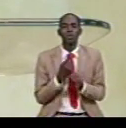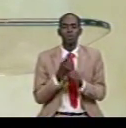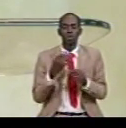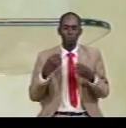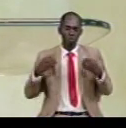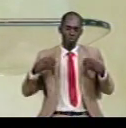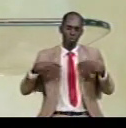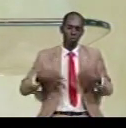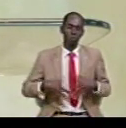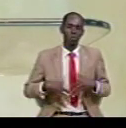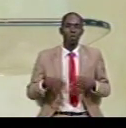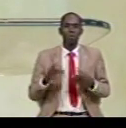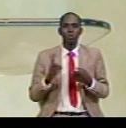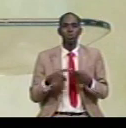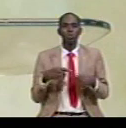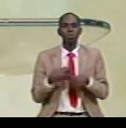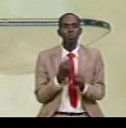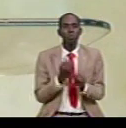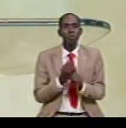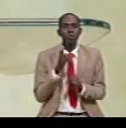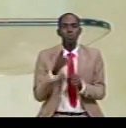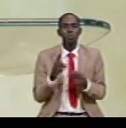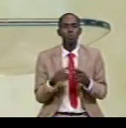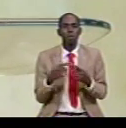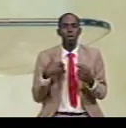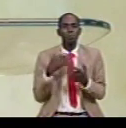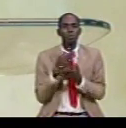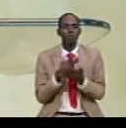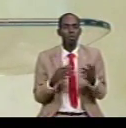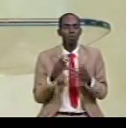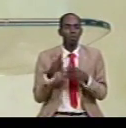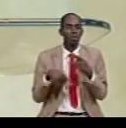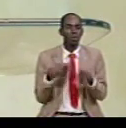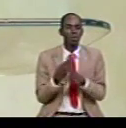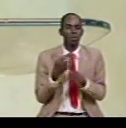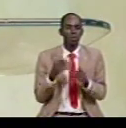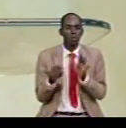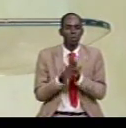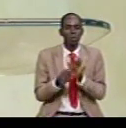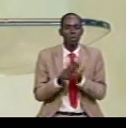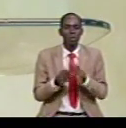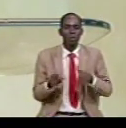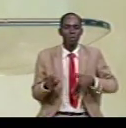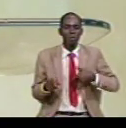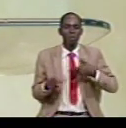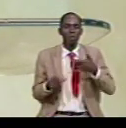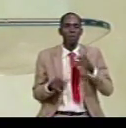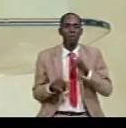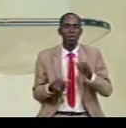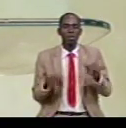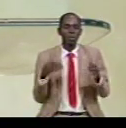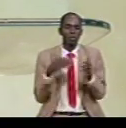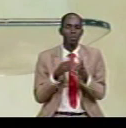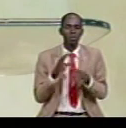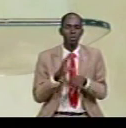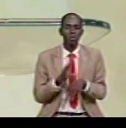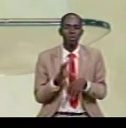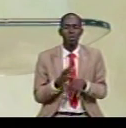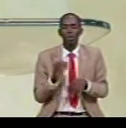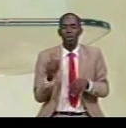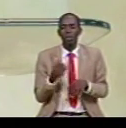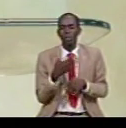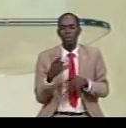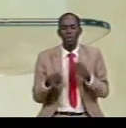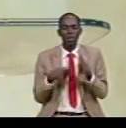to make you have some kind of negative feelings towards your church. It could be temptation to make you think